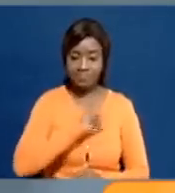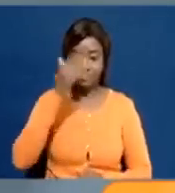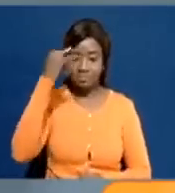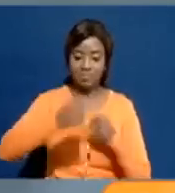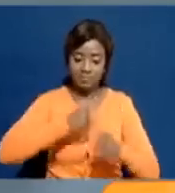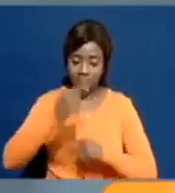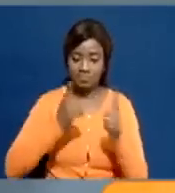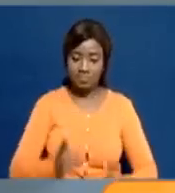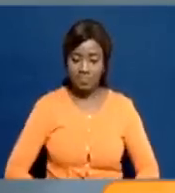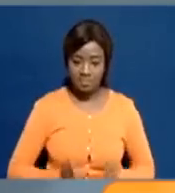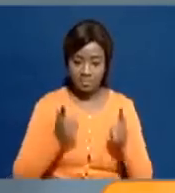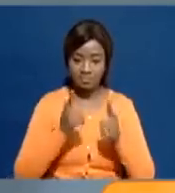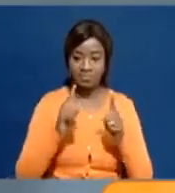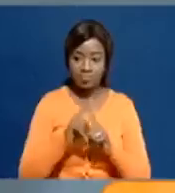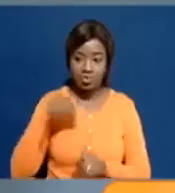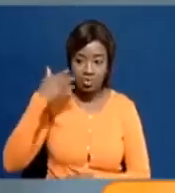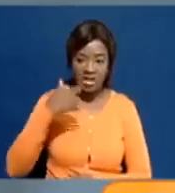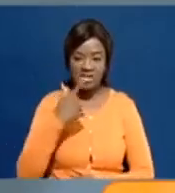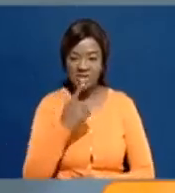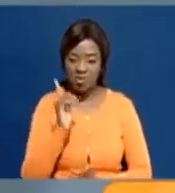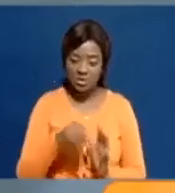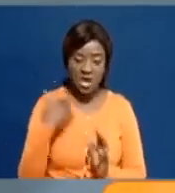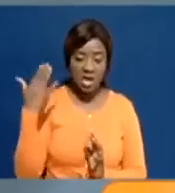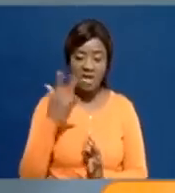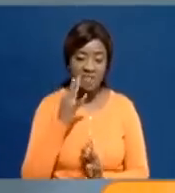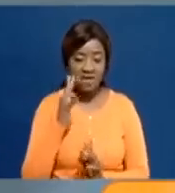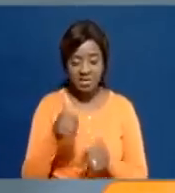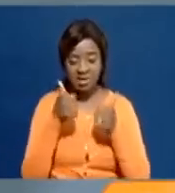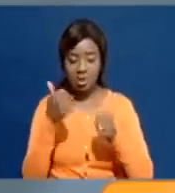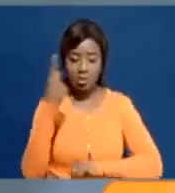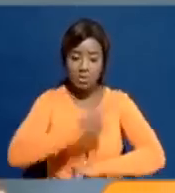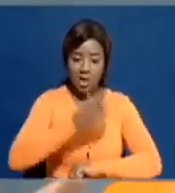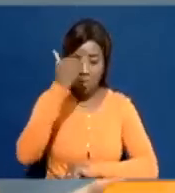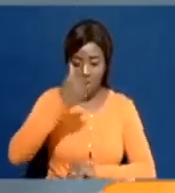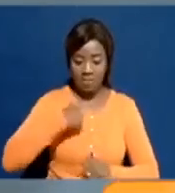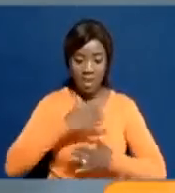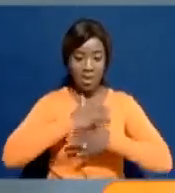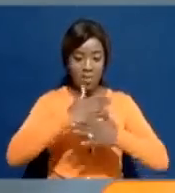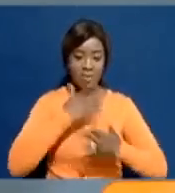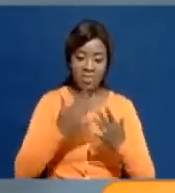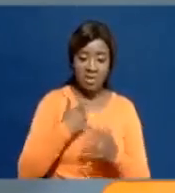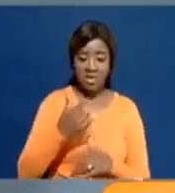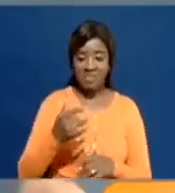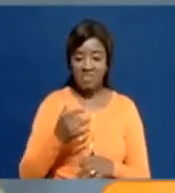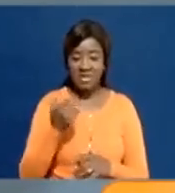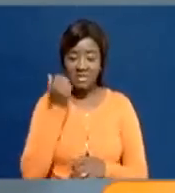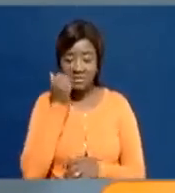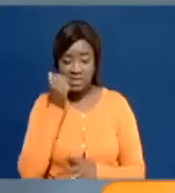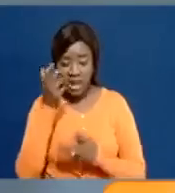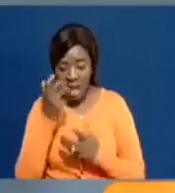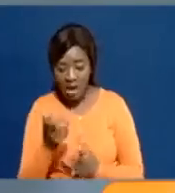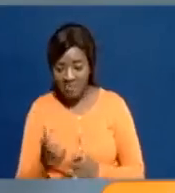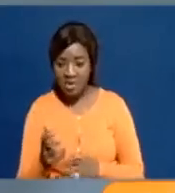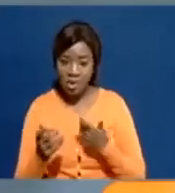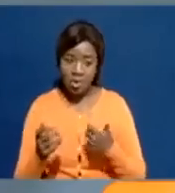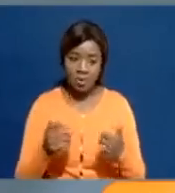of my resounding taglines is, every day is a good day because I'm still here. Mm. So I say, whether I can have bad days when I'm very sick, or I can have good